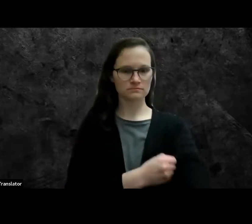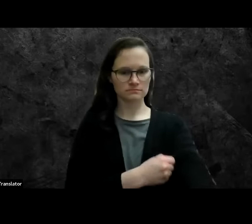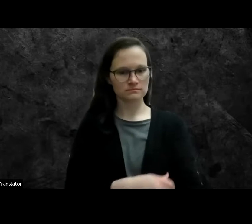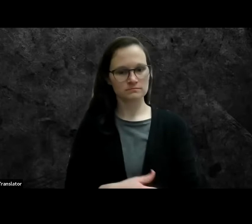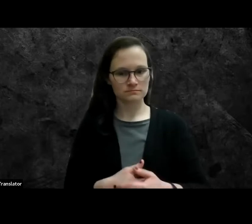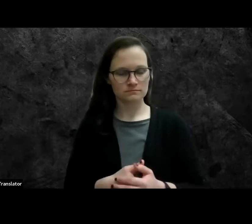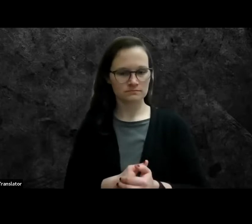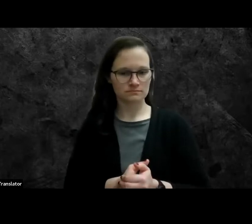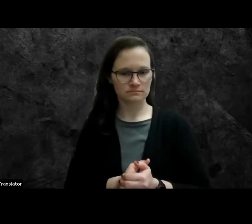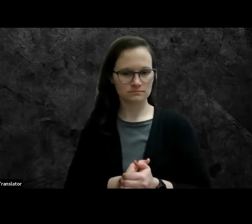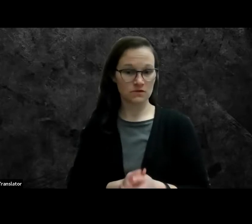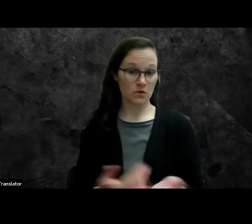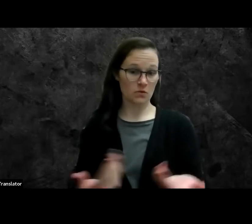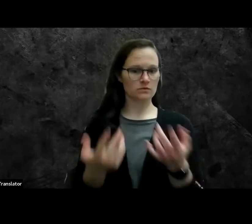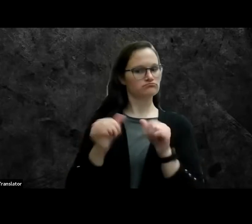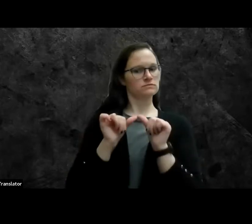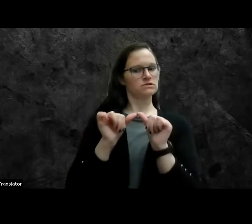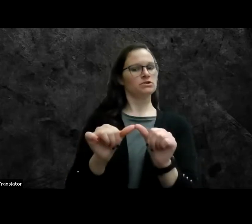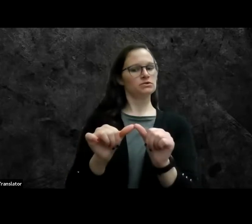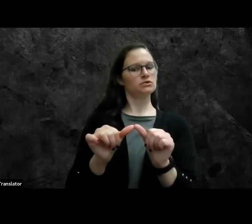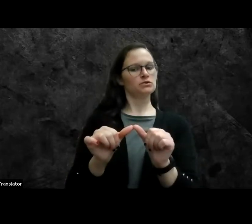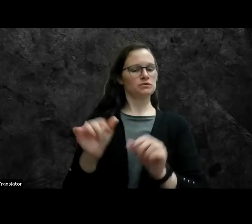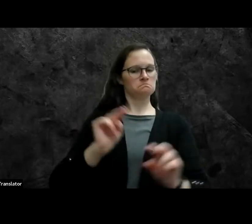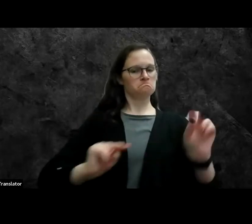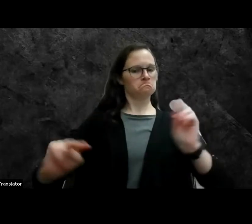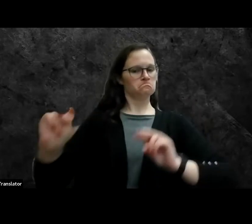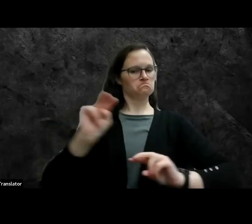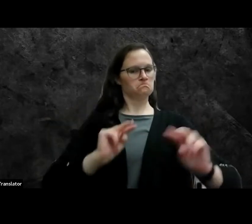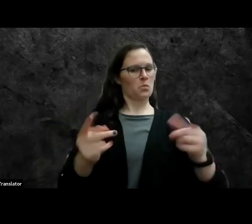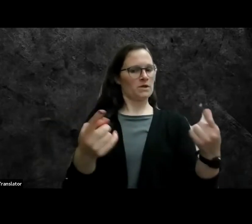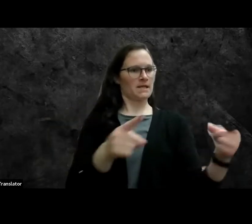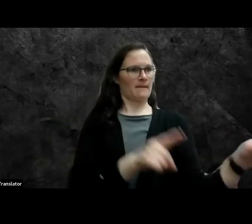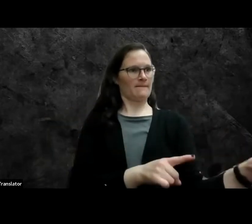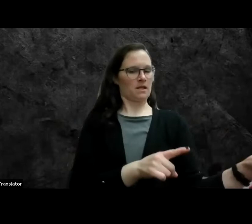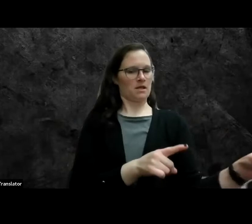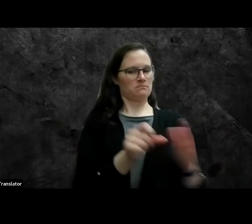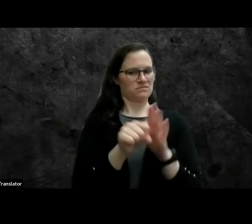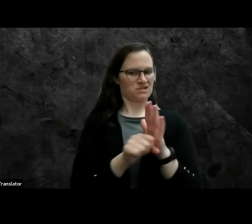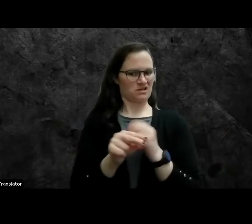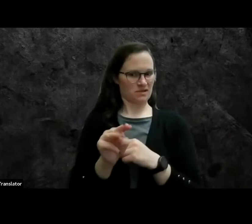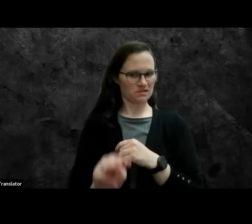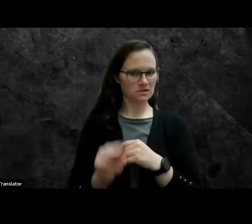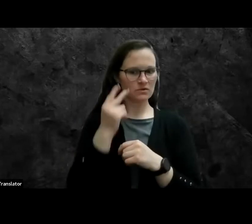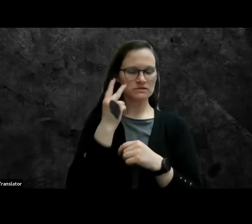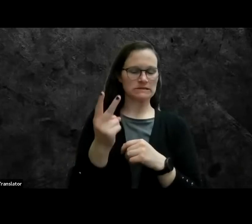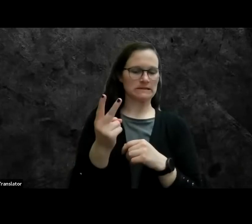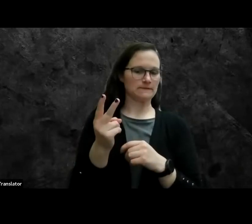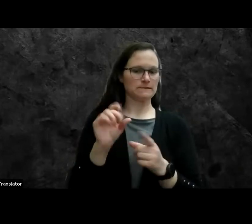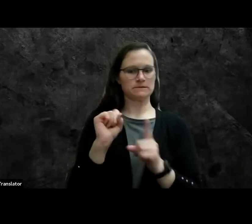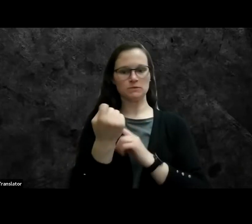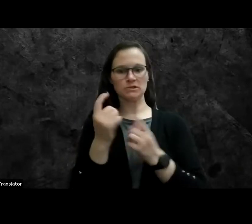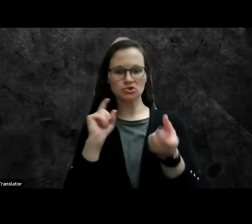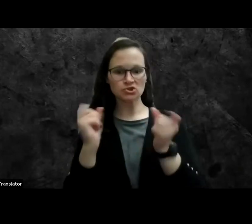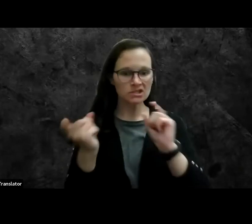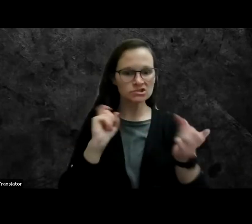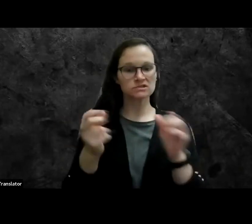the conditions, and as the conditions change, then the protocols will change. And so just be patient with us and